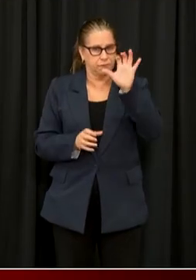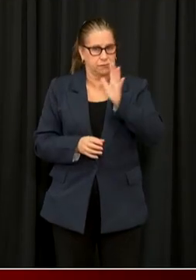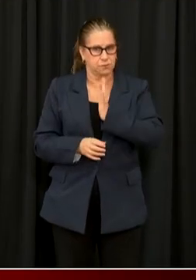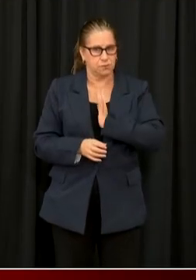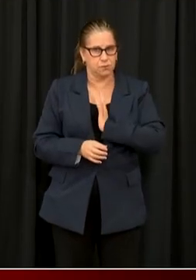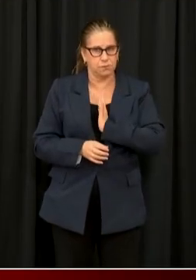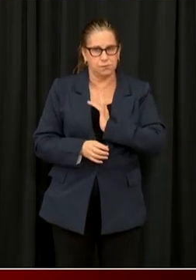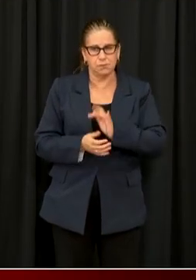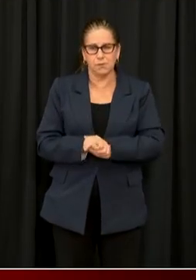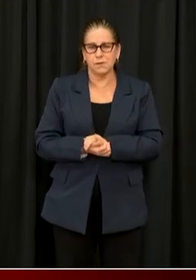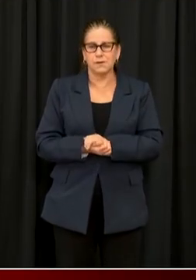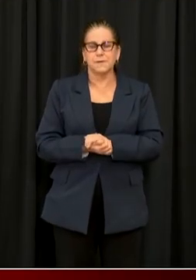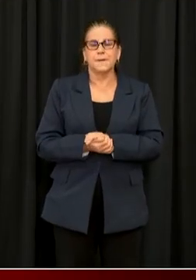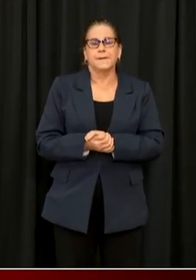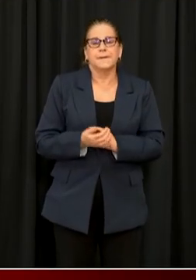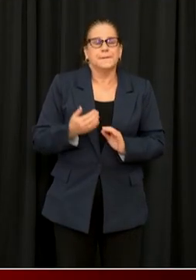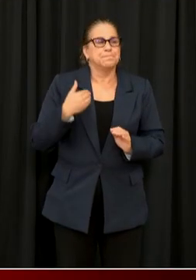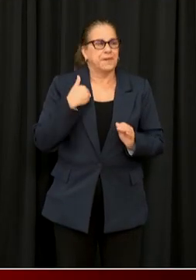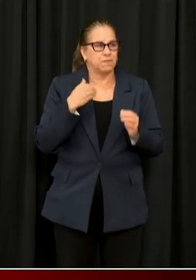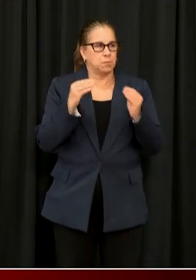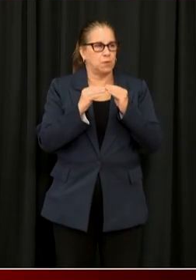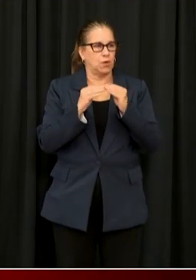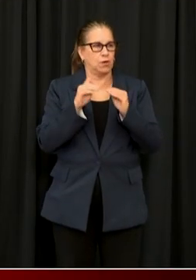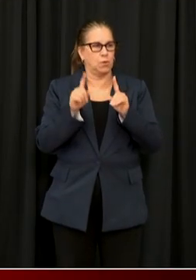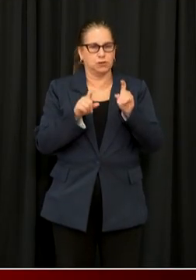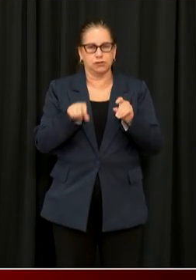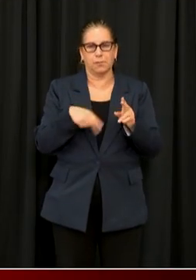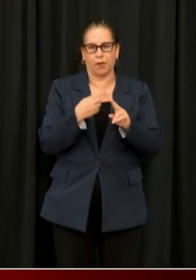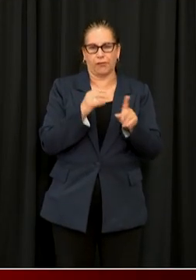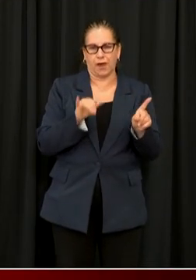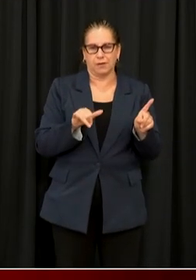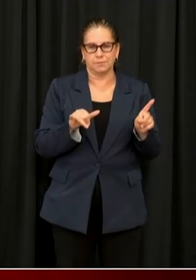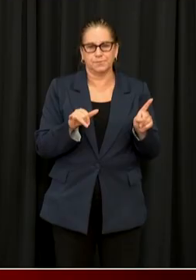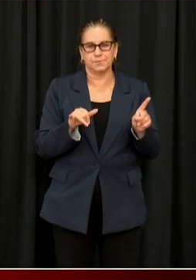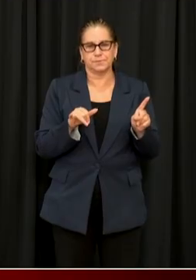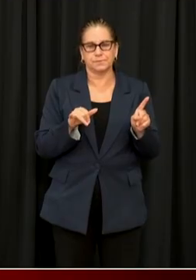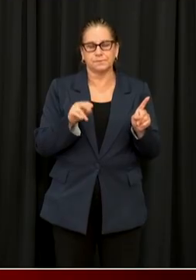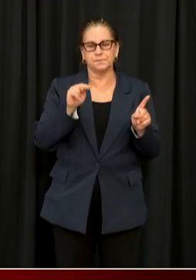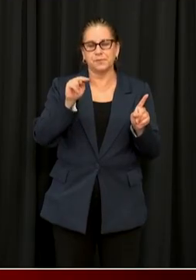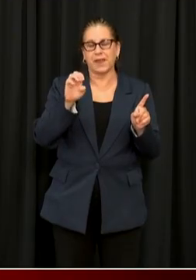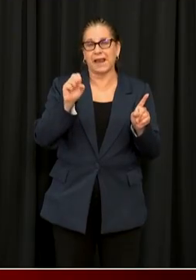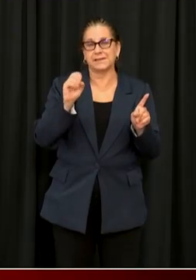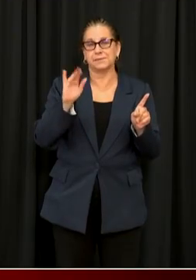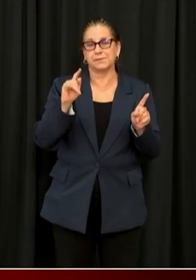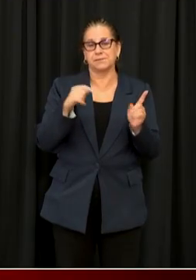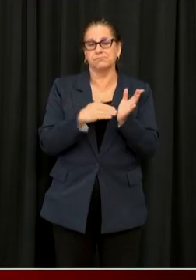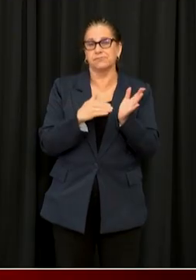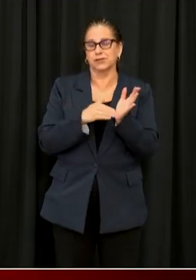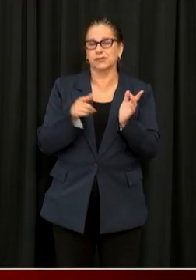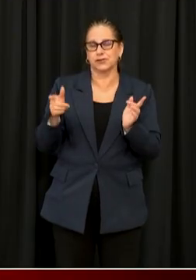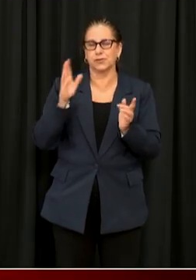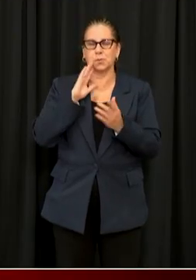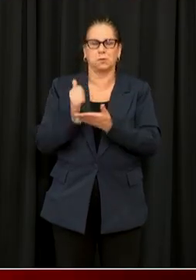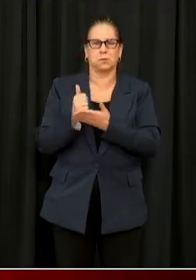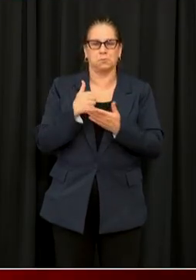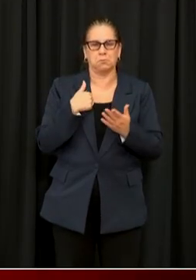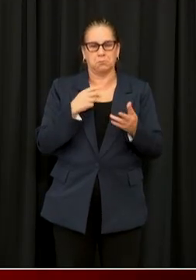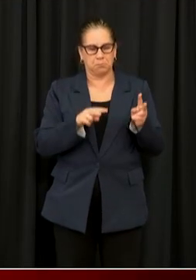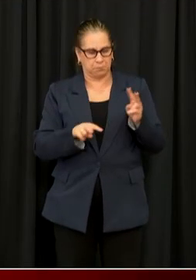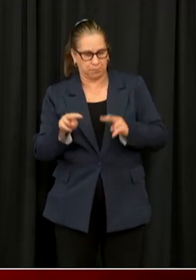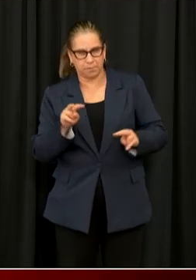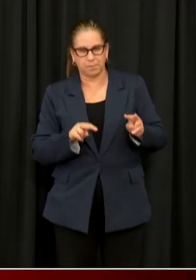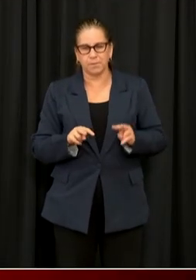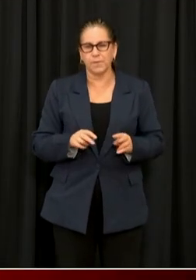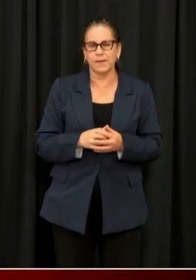I'm going to ask Dr. Nesbitt to help with this, is what questions should you